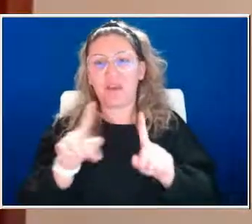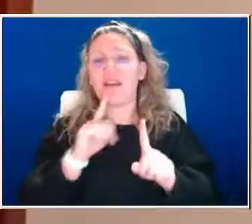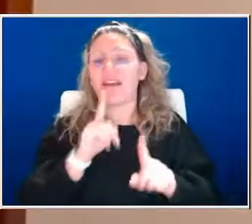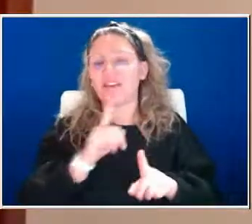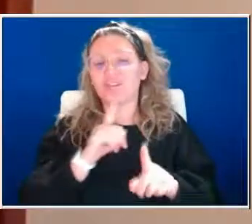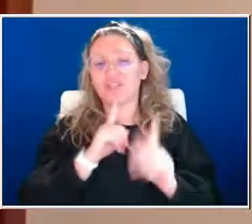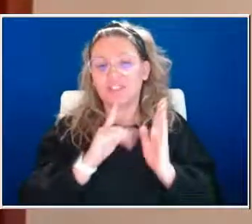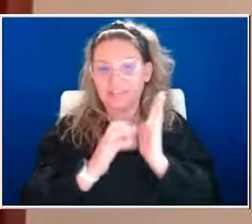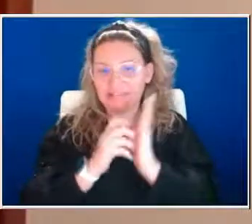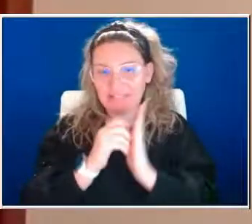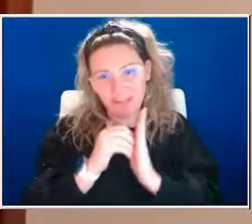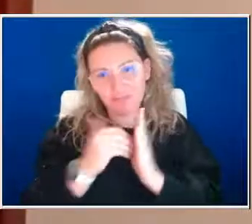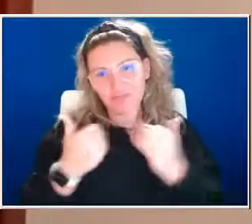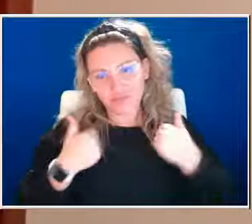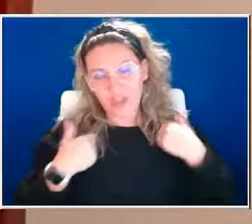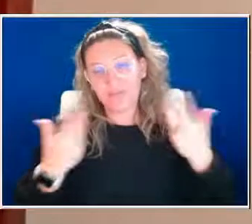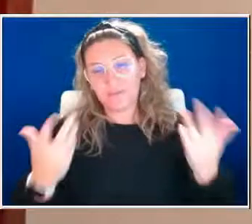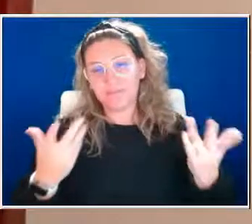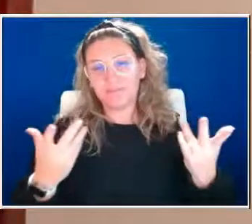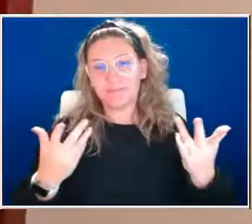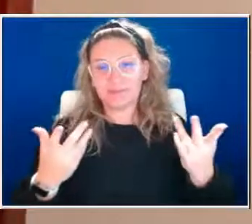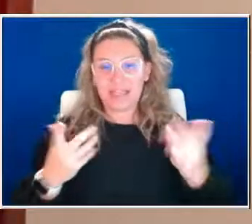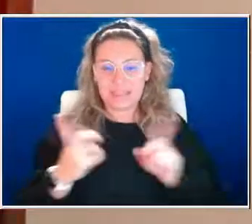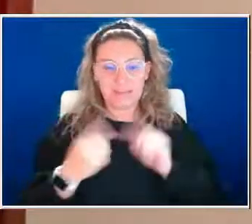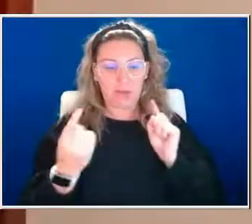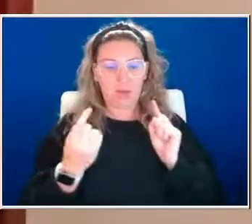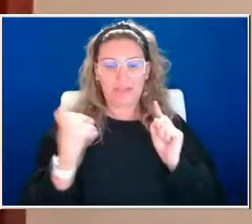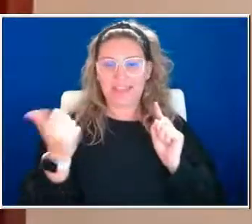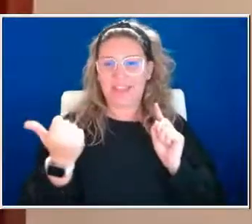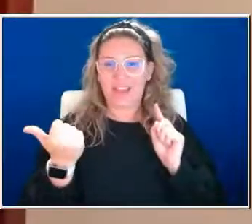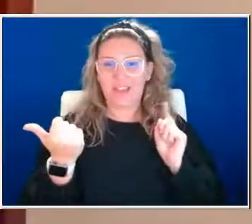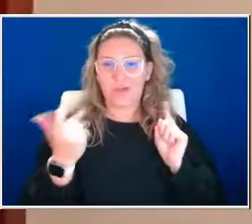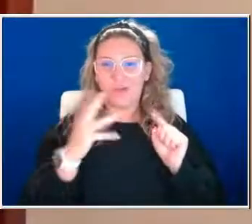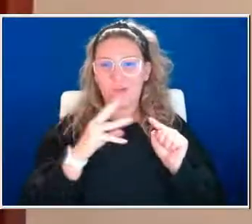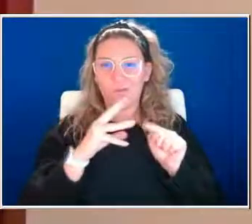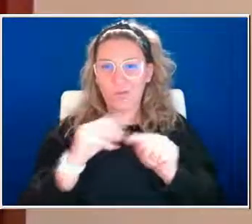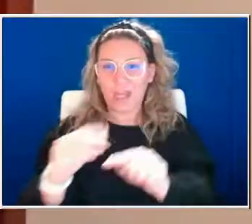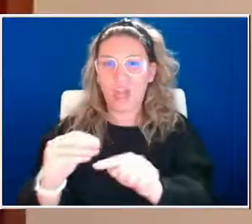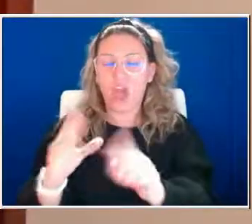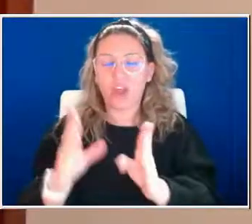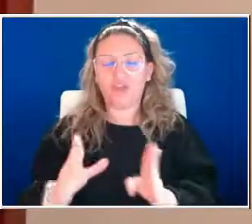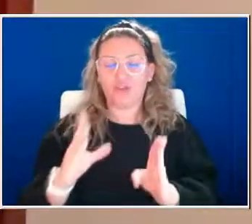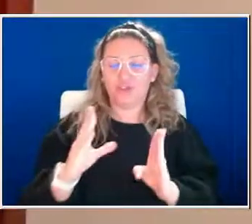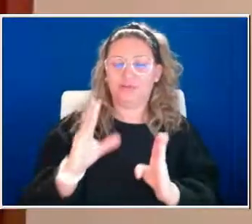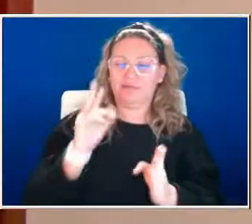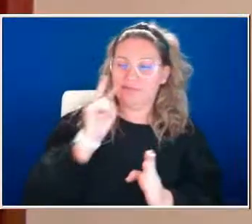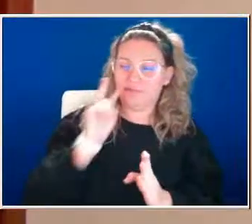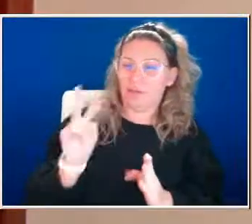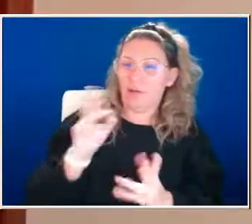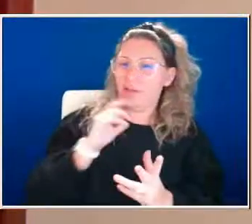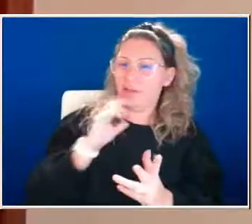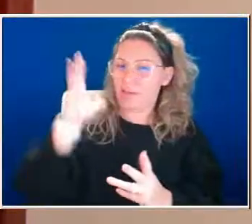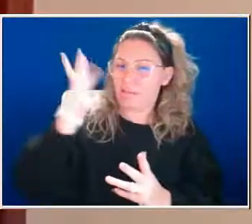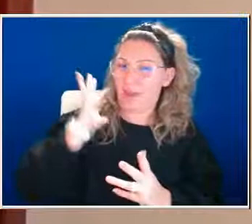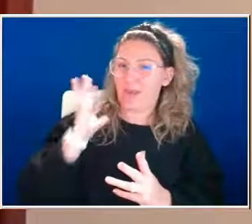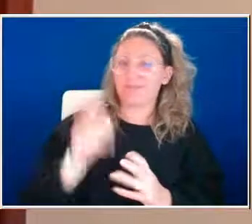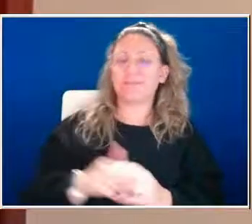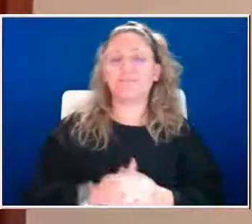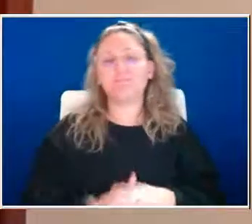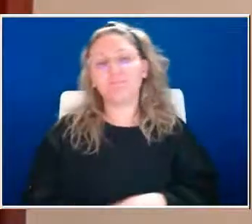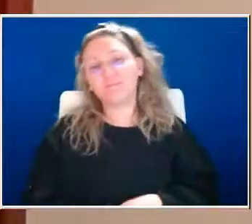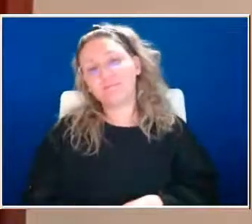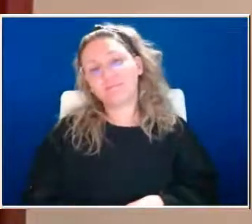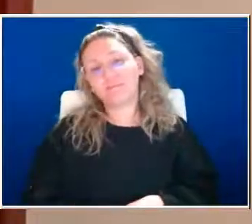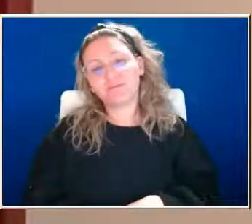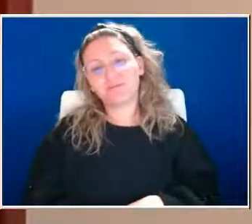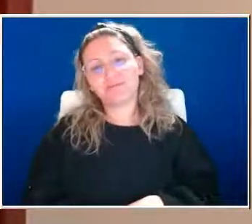cancerous, as opposed to the other radiologists that had looked at it in the past. And just